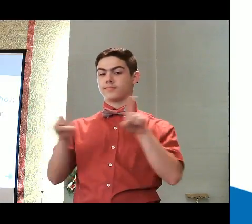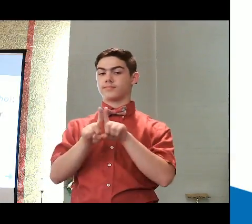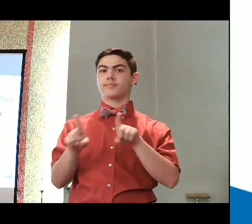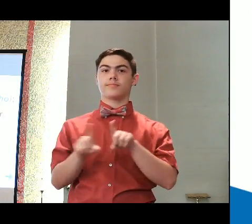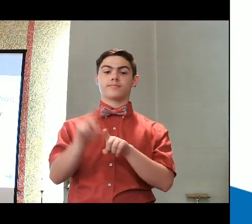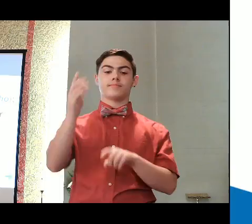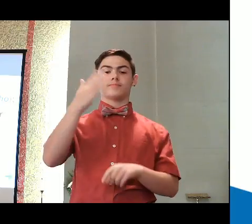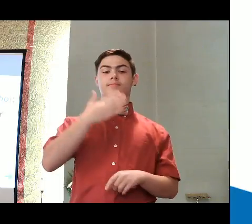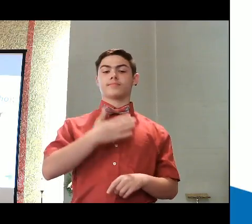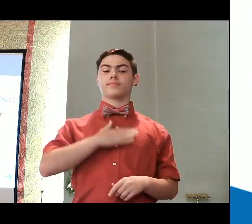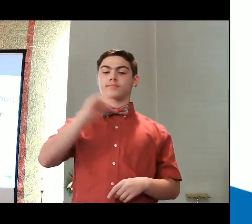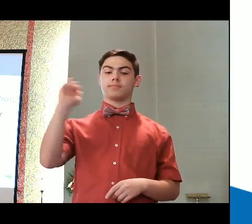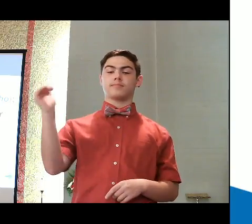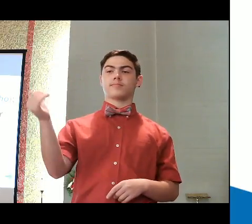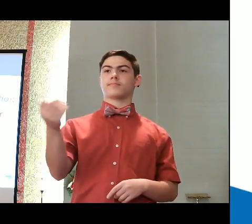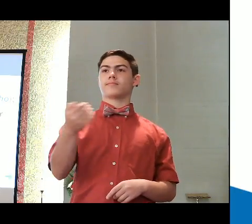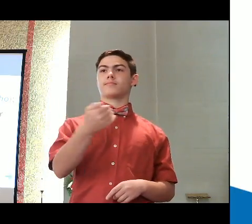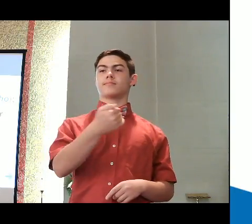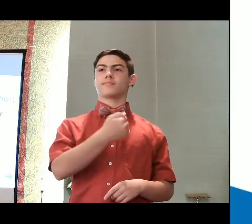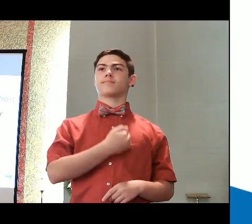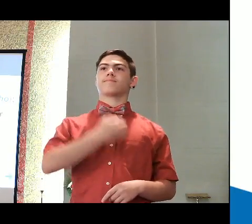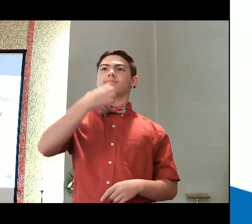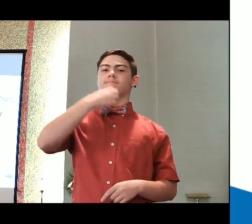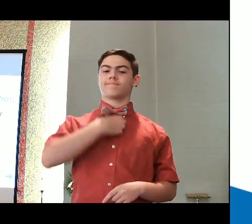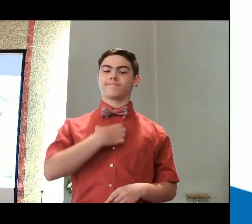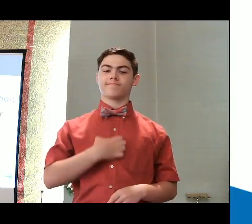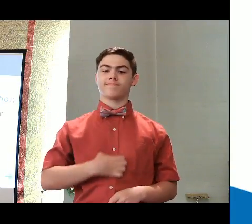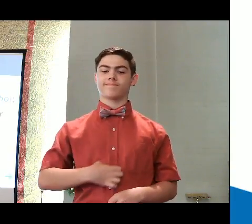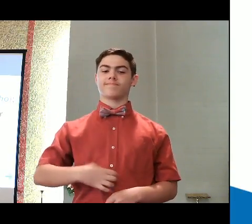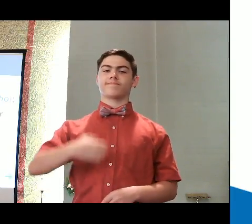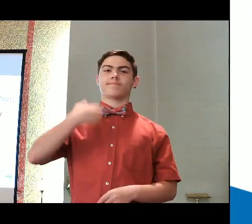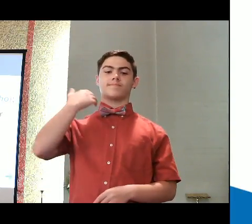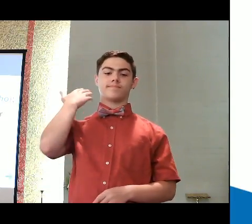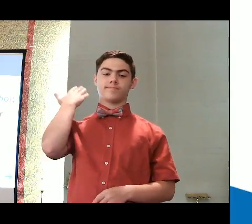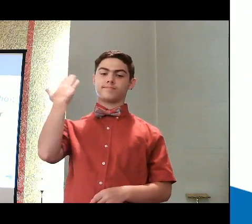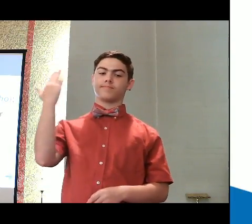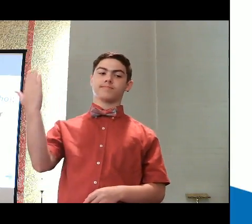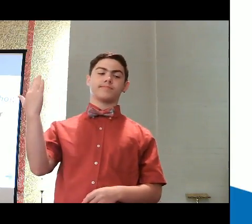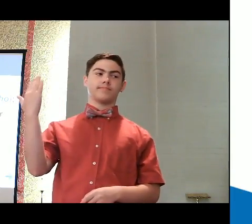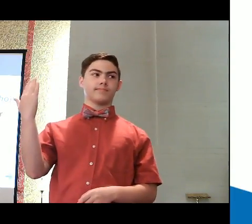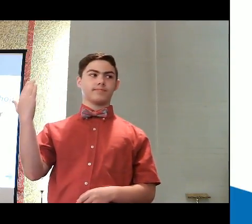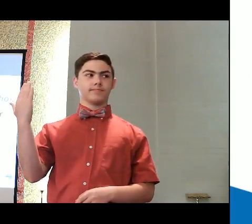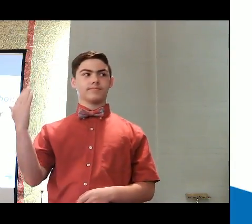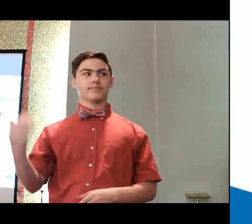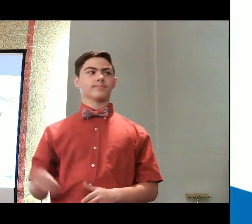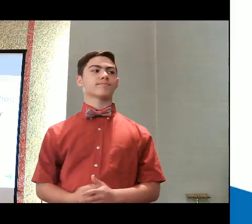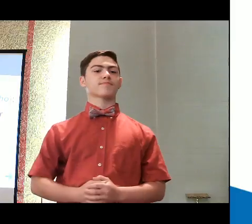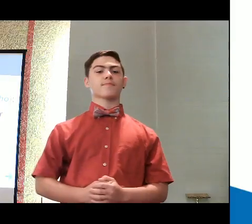Lord, so my soul longs after you.